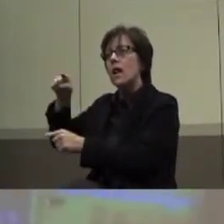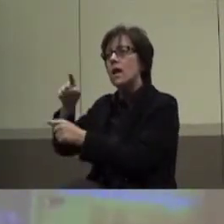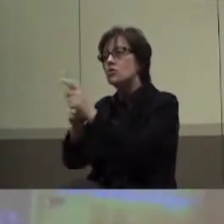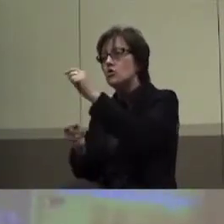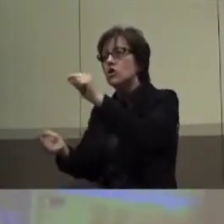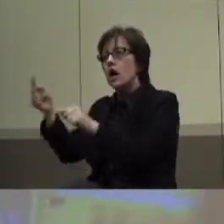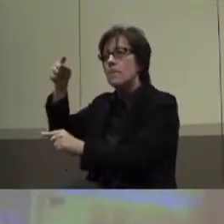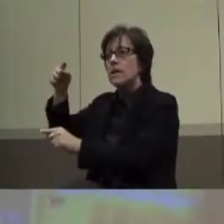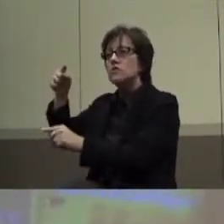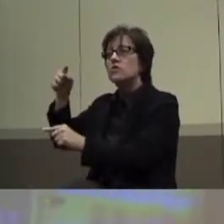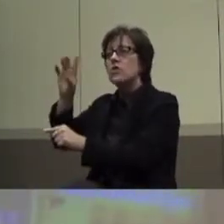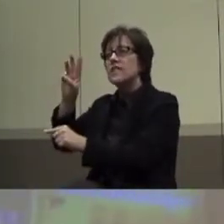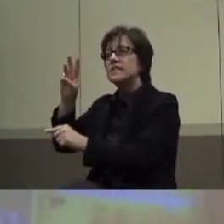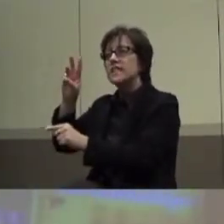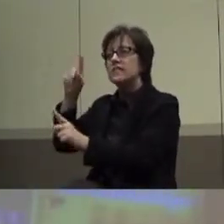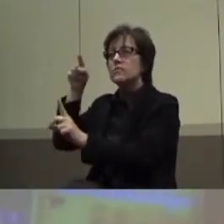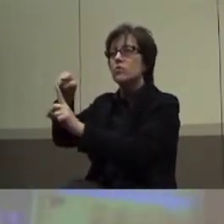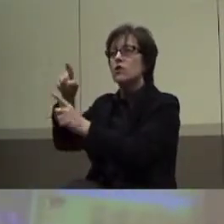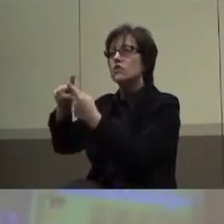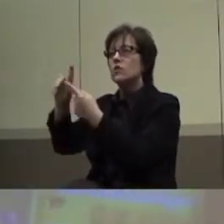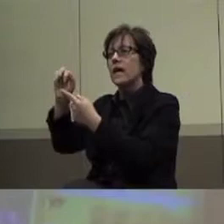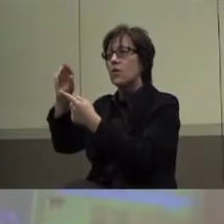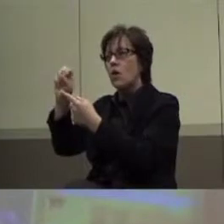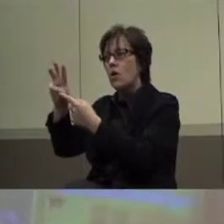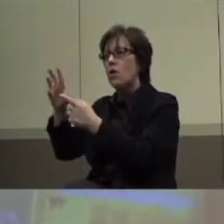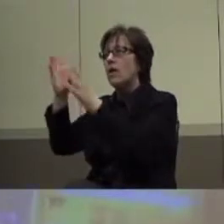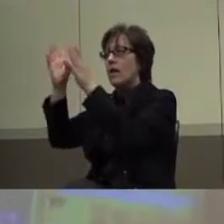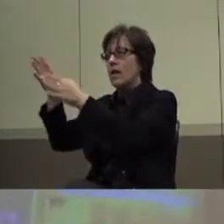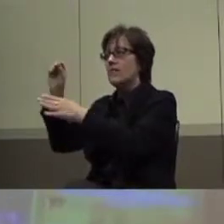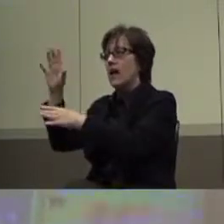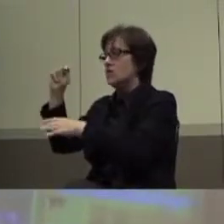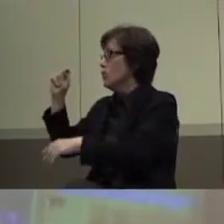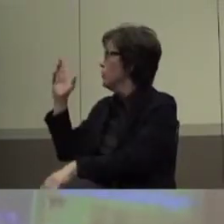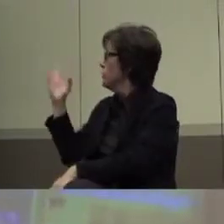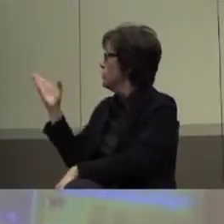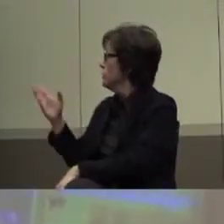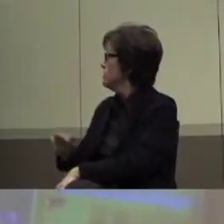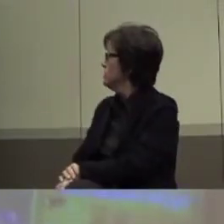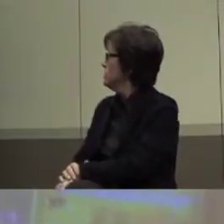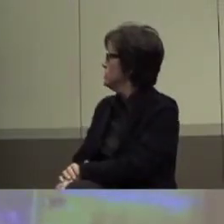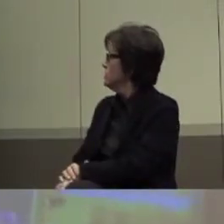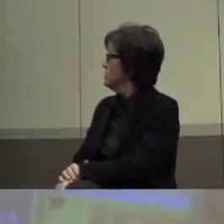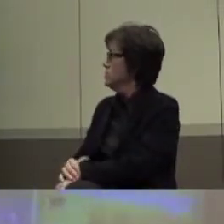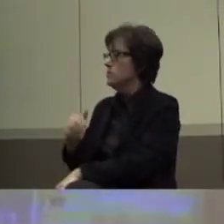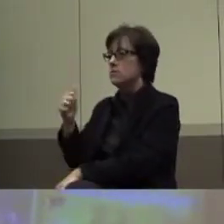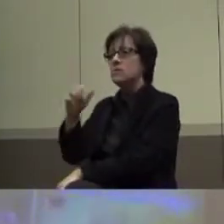we want to finish our calendar. We'll talk about that in a little bit, okay?